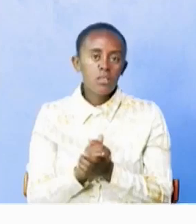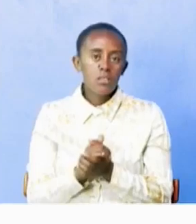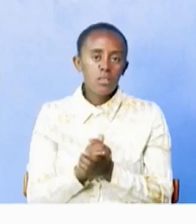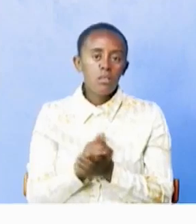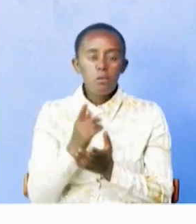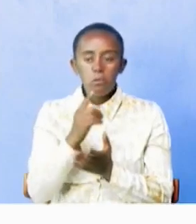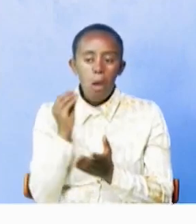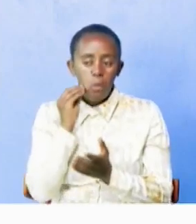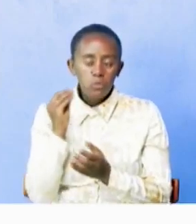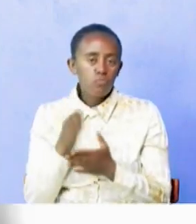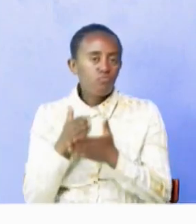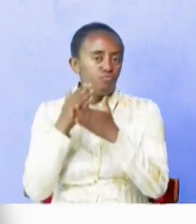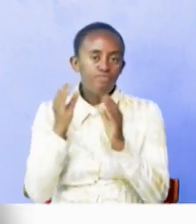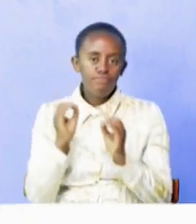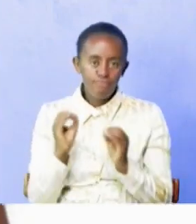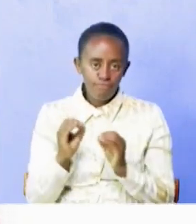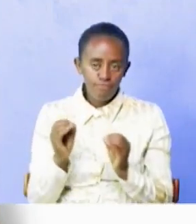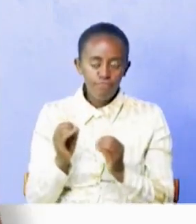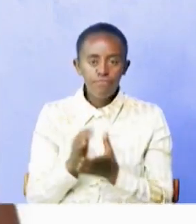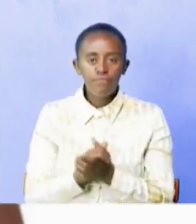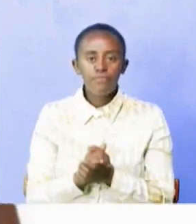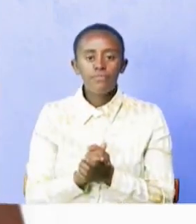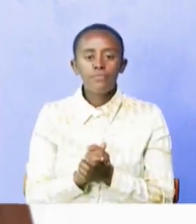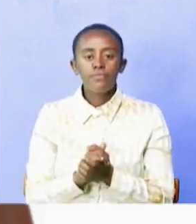the house.